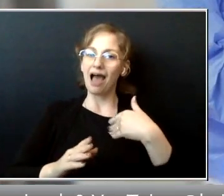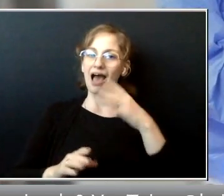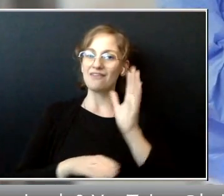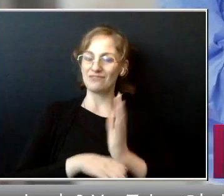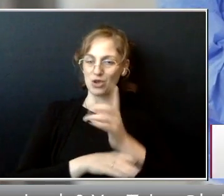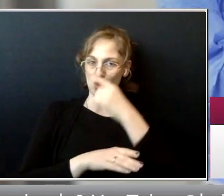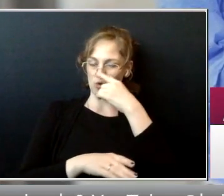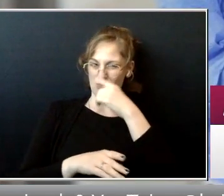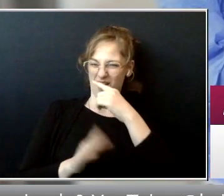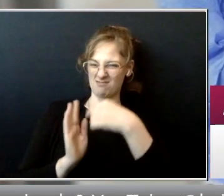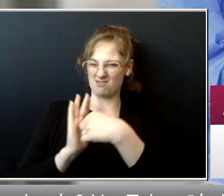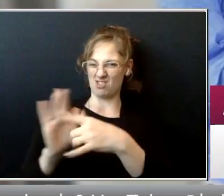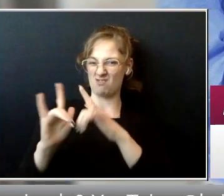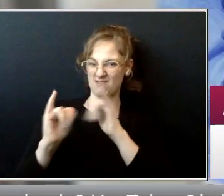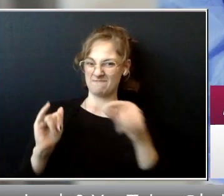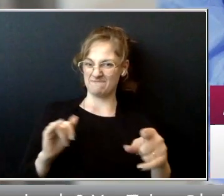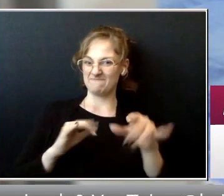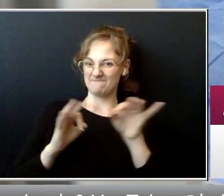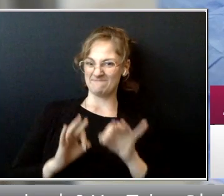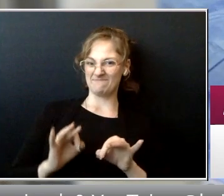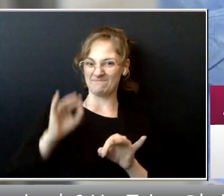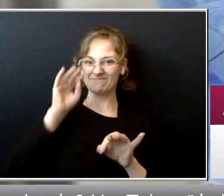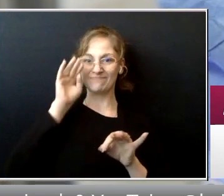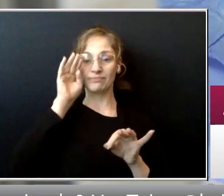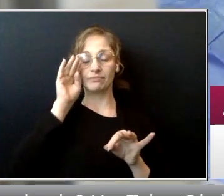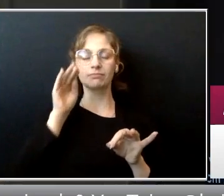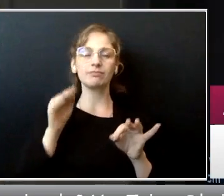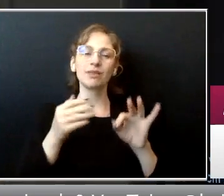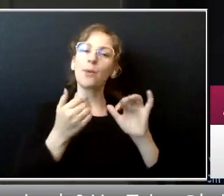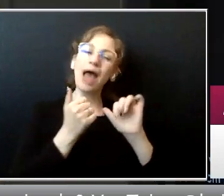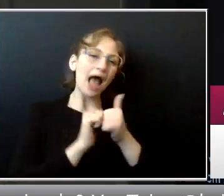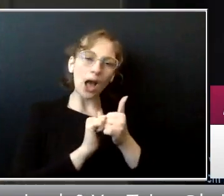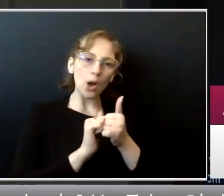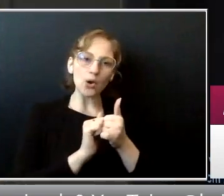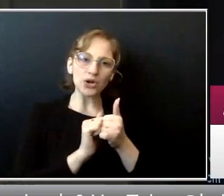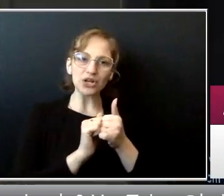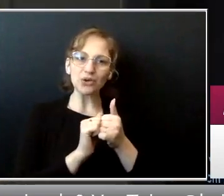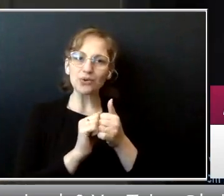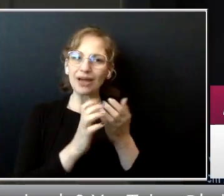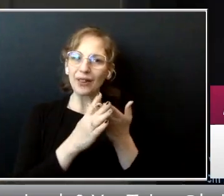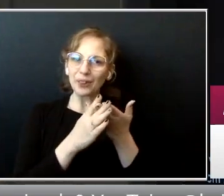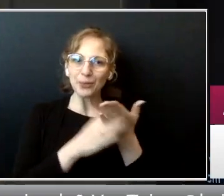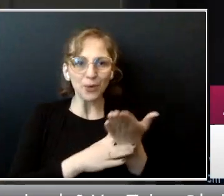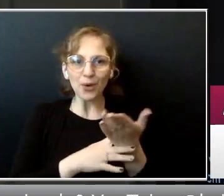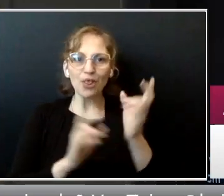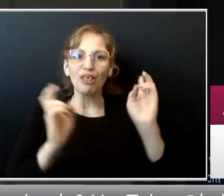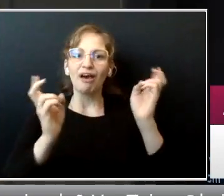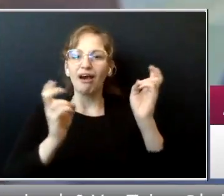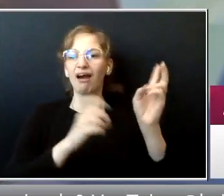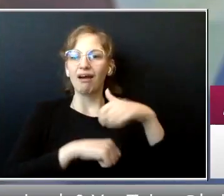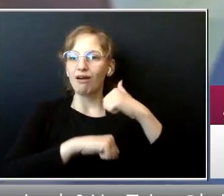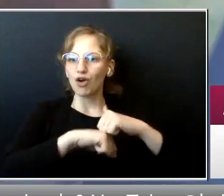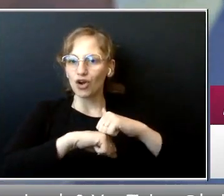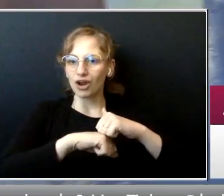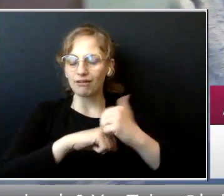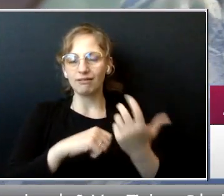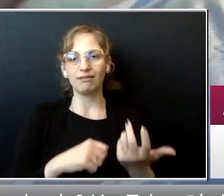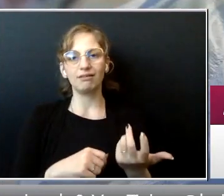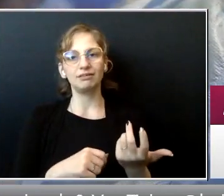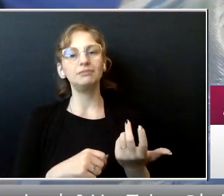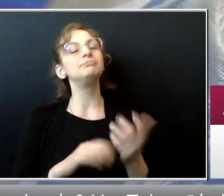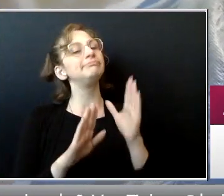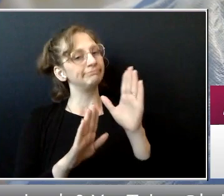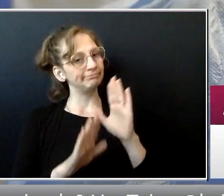this. So how do you get through the concrete? What's the device you use? So great question. So there